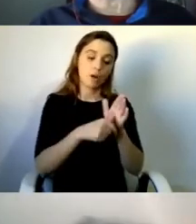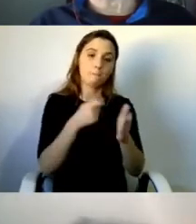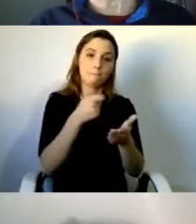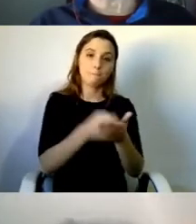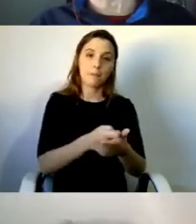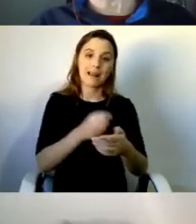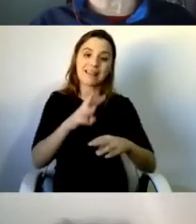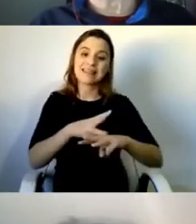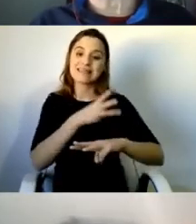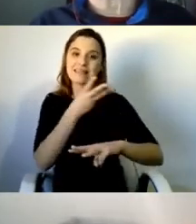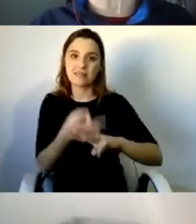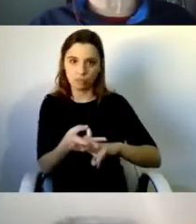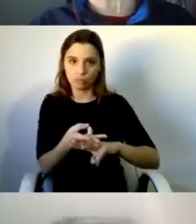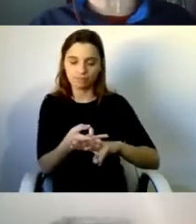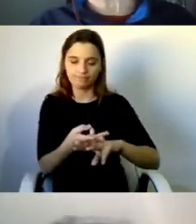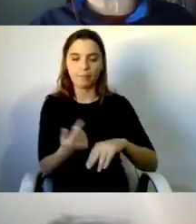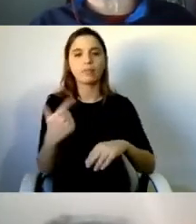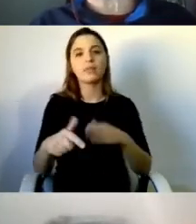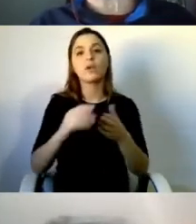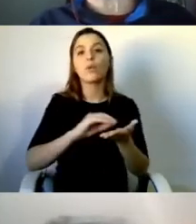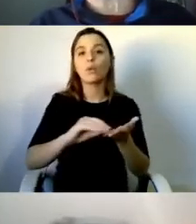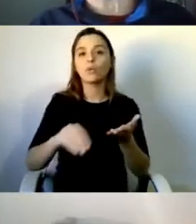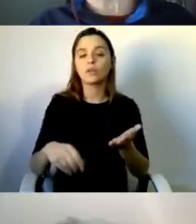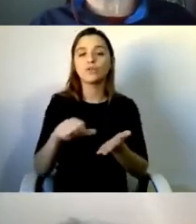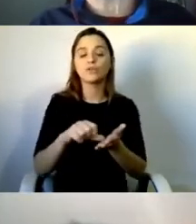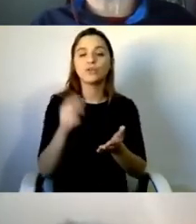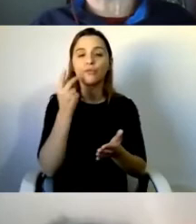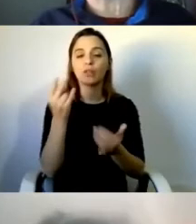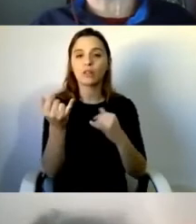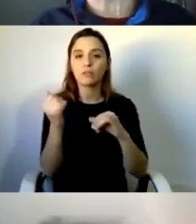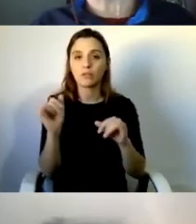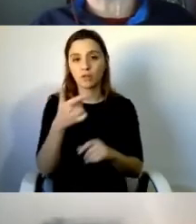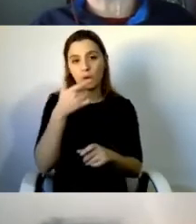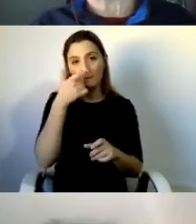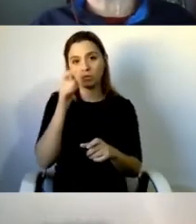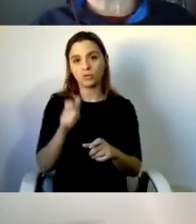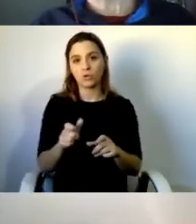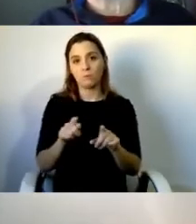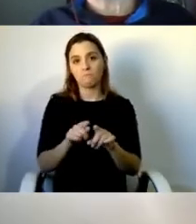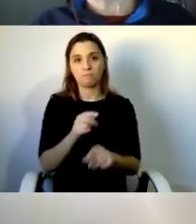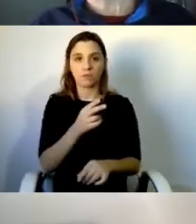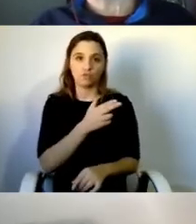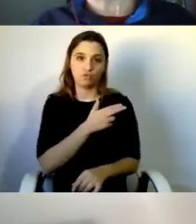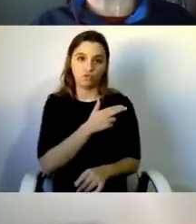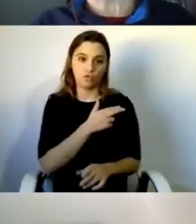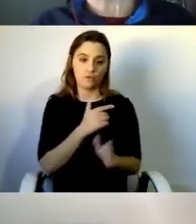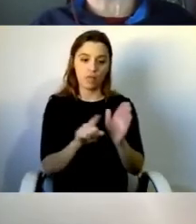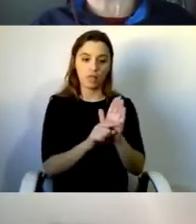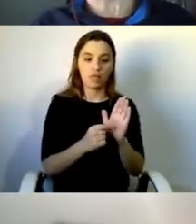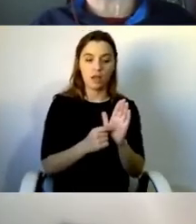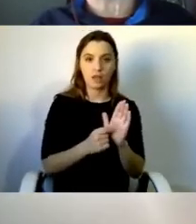legal employer of the assistant, the user as a manager of the